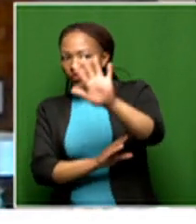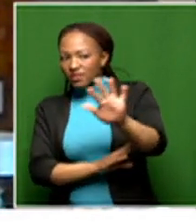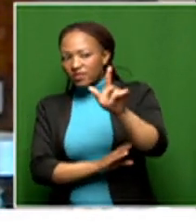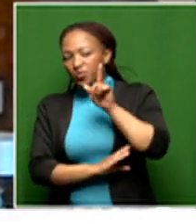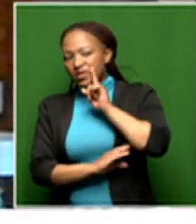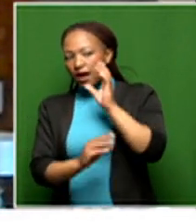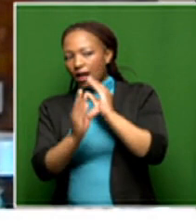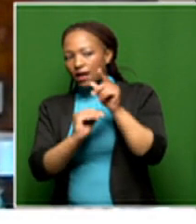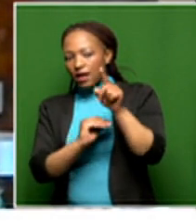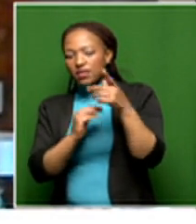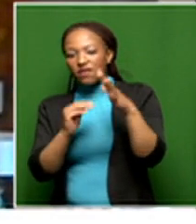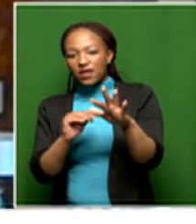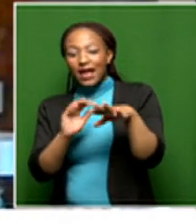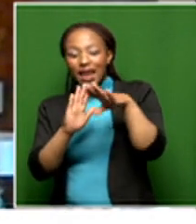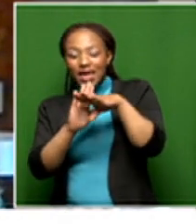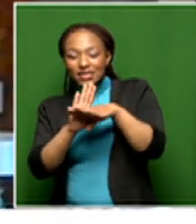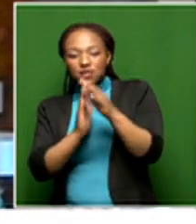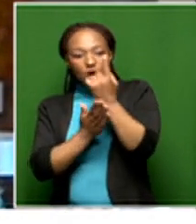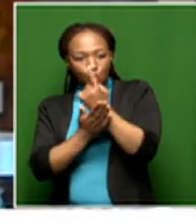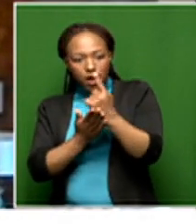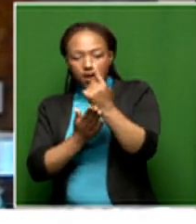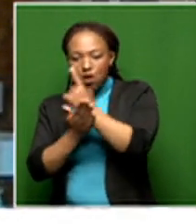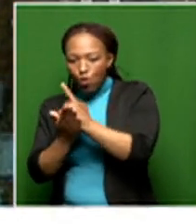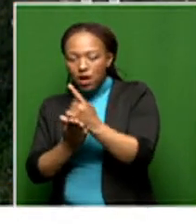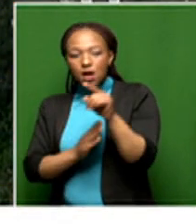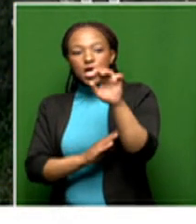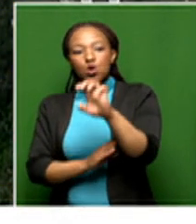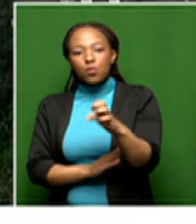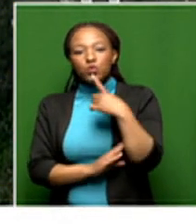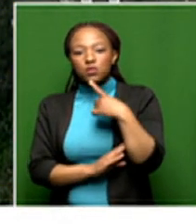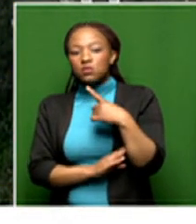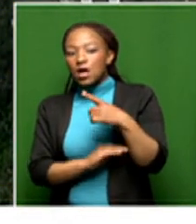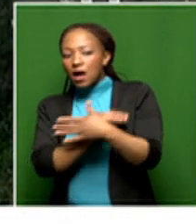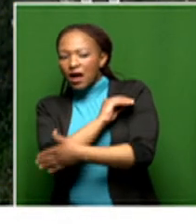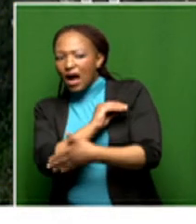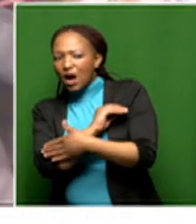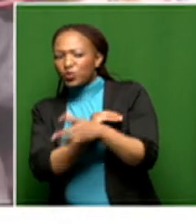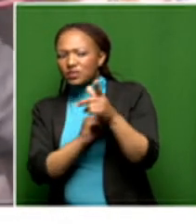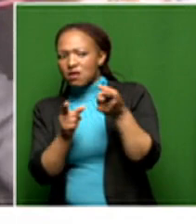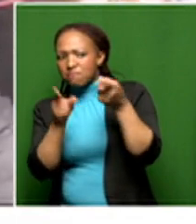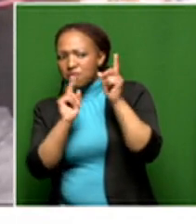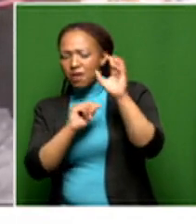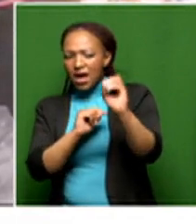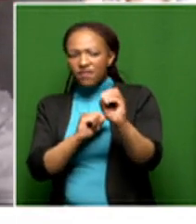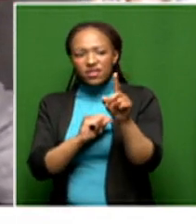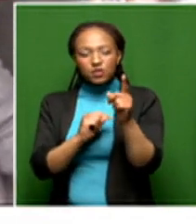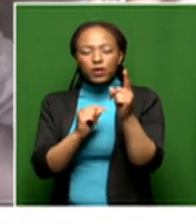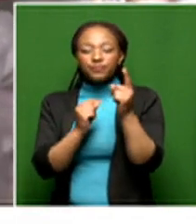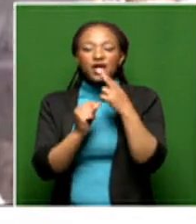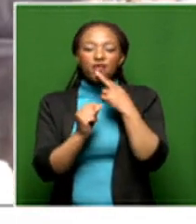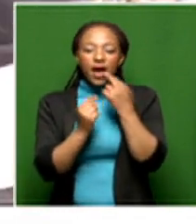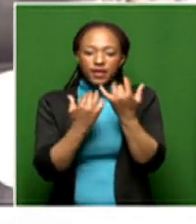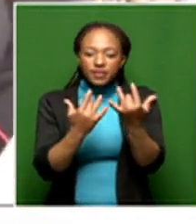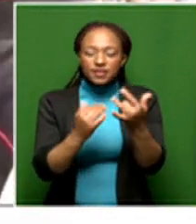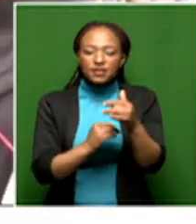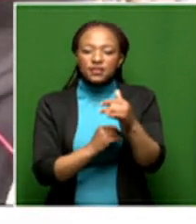they literally issue a list every week in terms of Europe as to which countries are in the red zone, or yellow zone, or green zone. And that's all